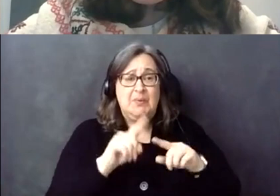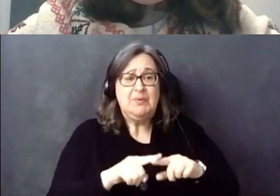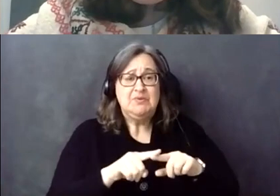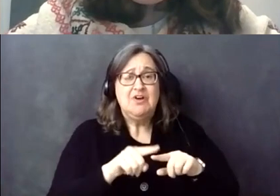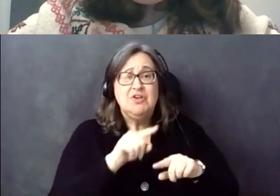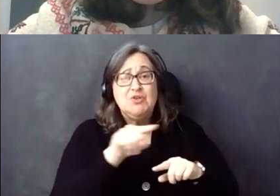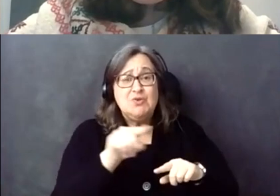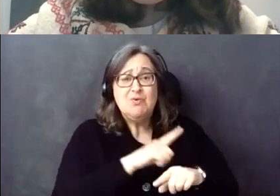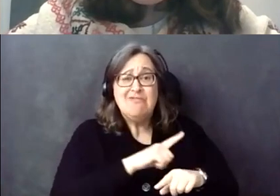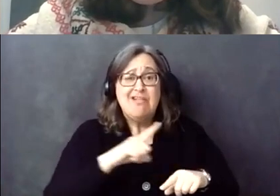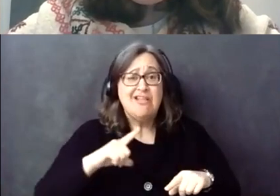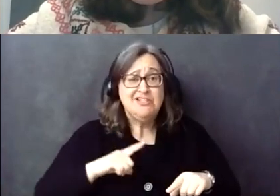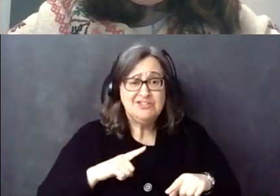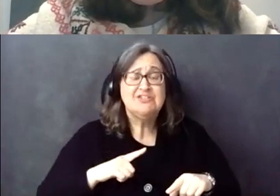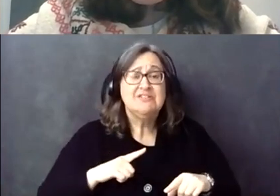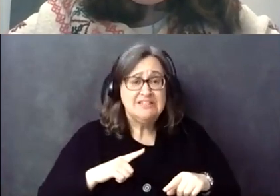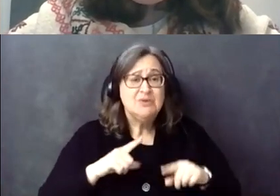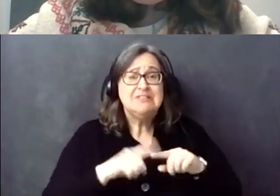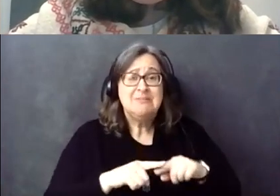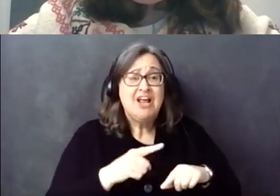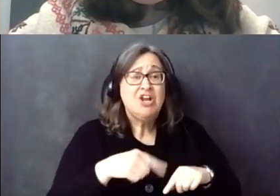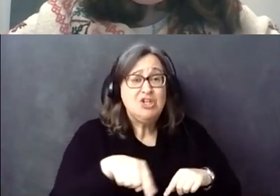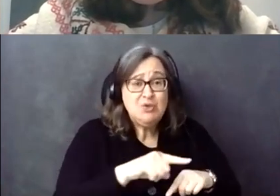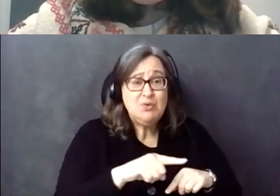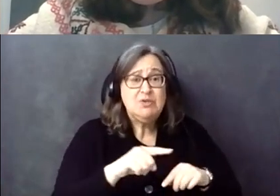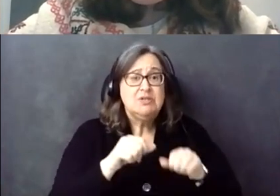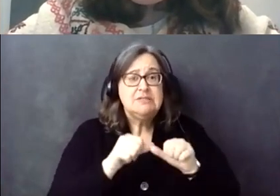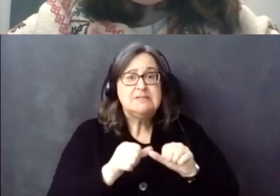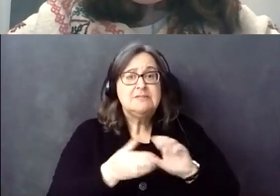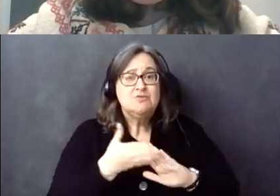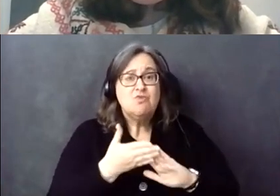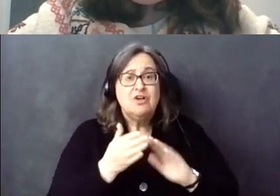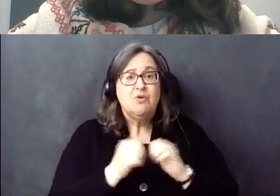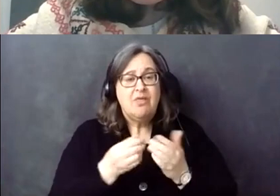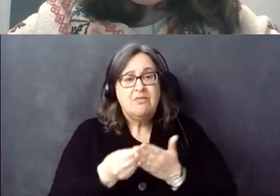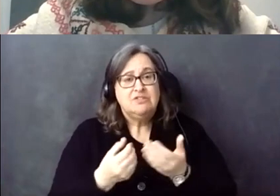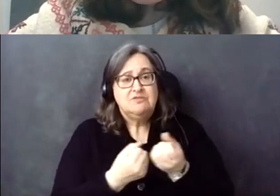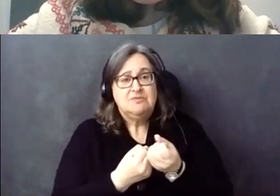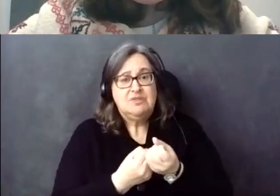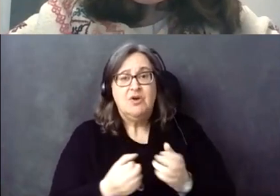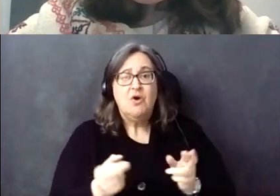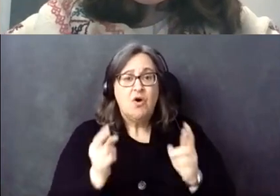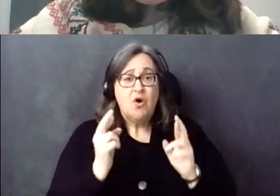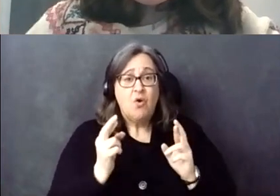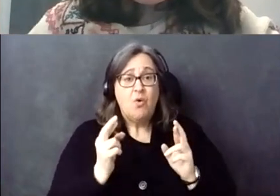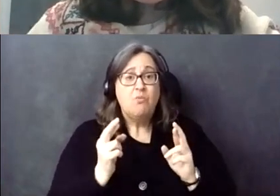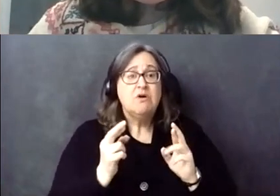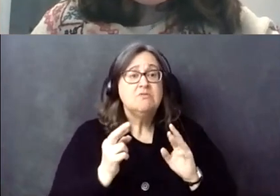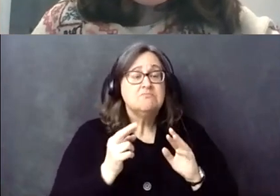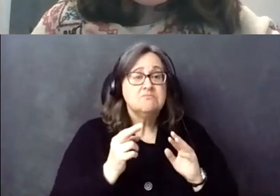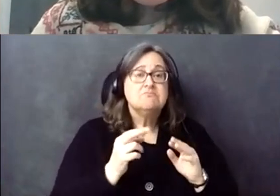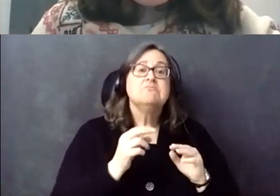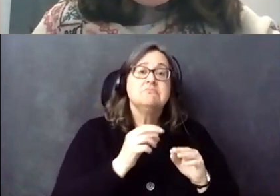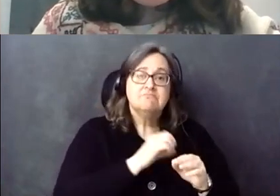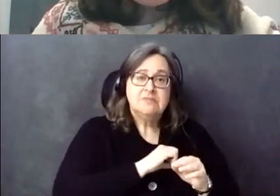folks in the legislature to keep them running with subsidies. And so I hope that you'll be willing